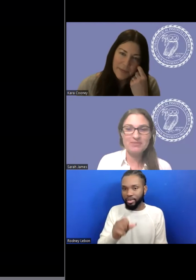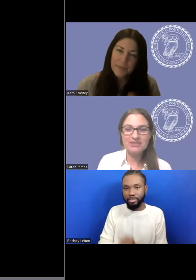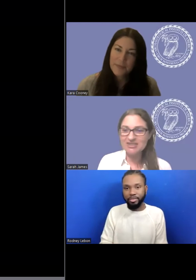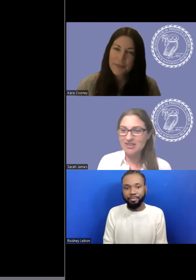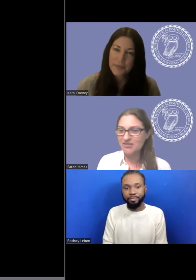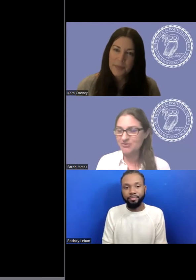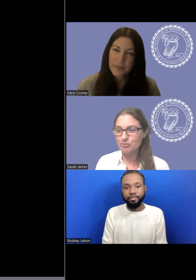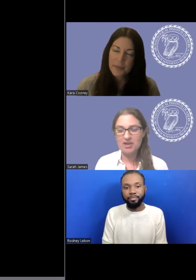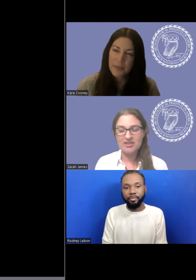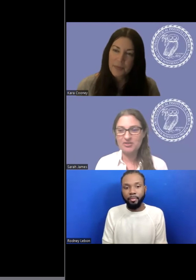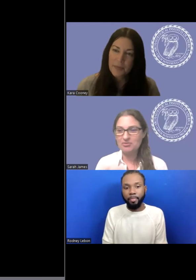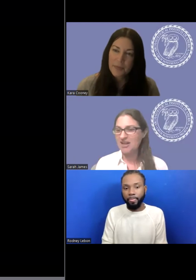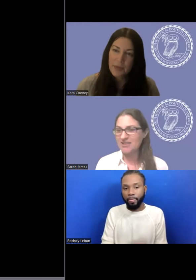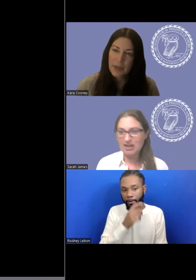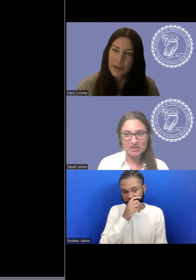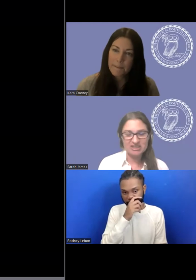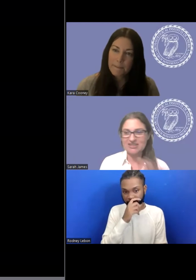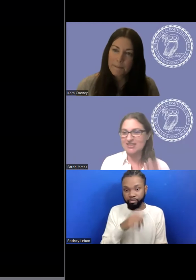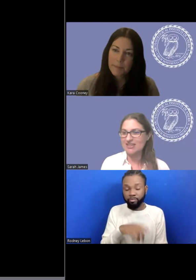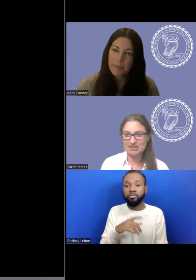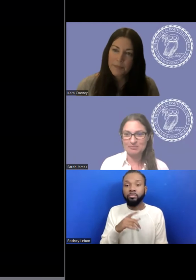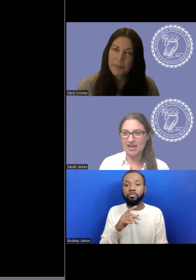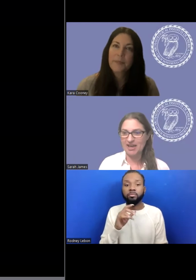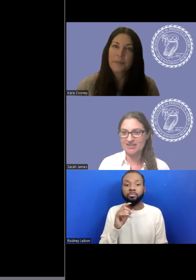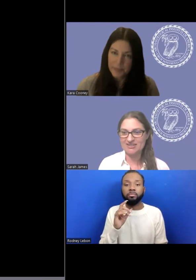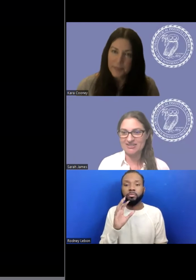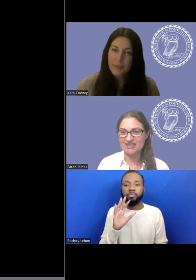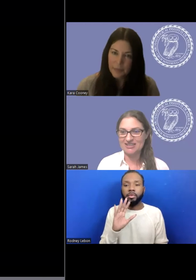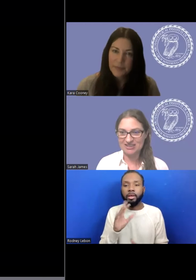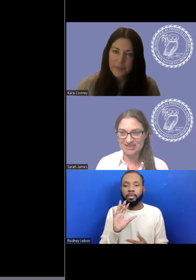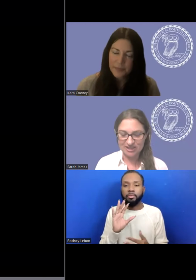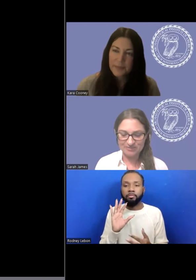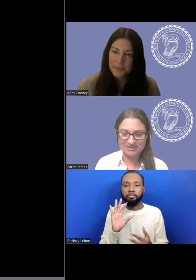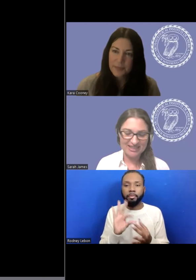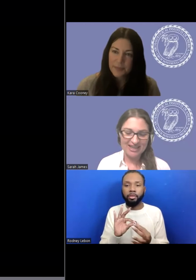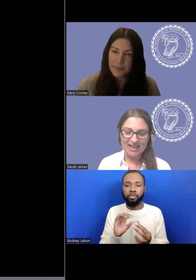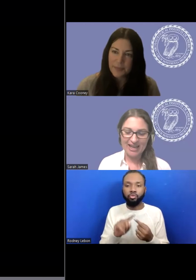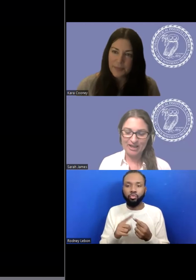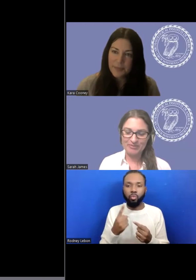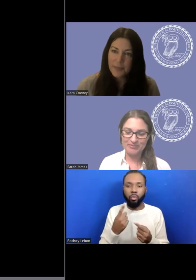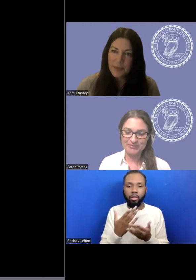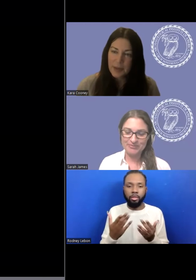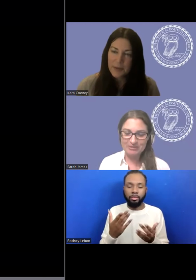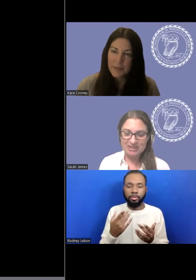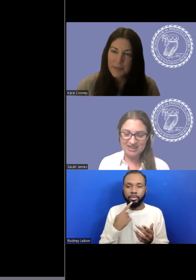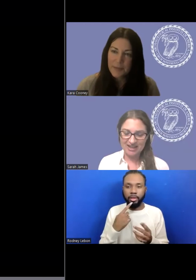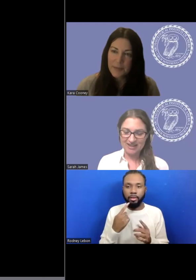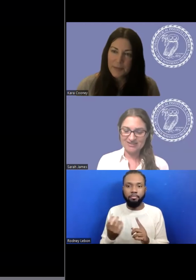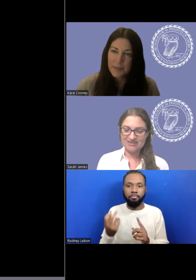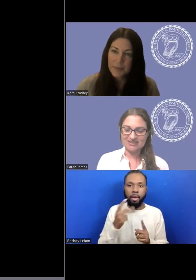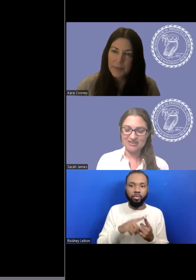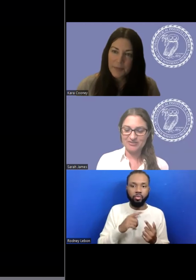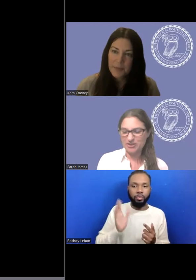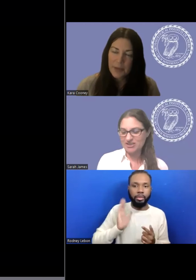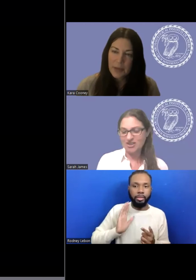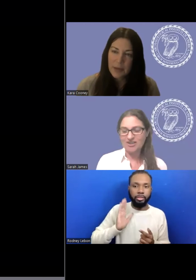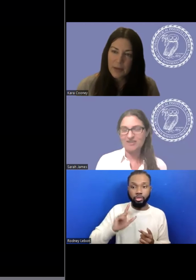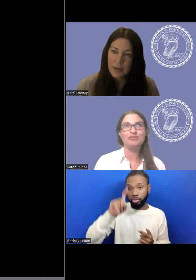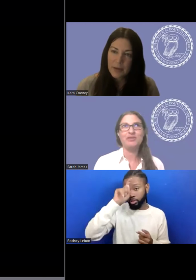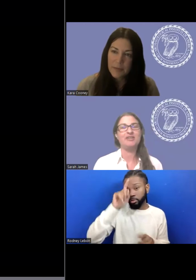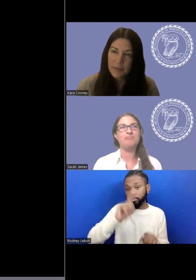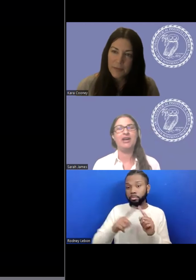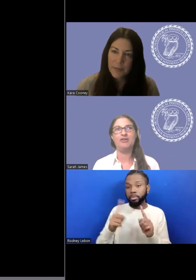Sort of building off one thread in that question that takes us back into ancient Egypt. Someone had asked if you could